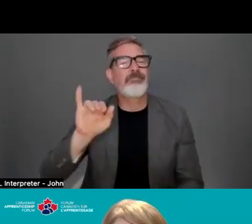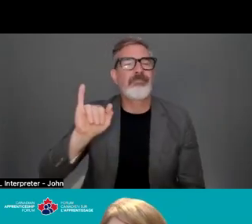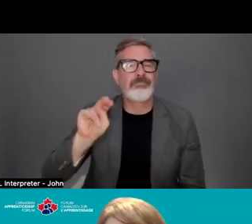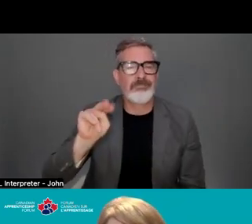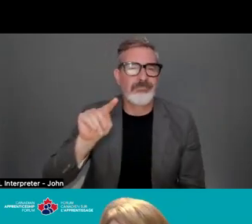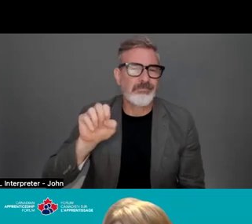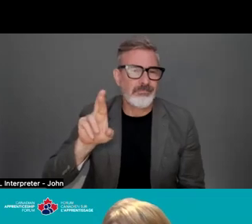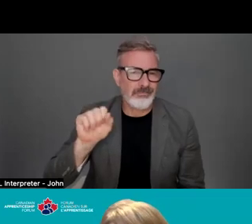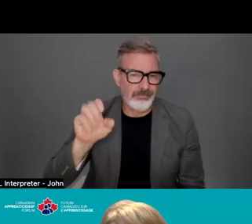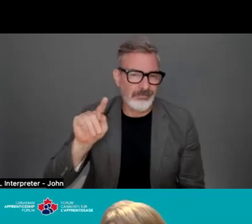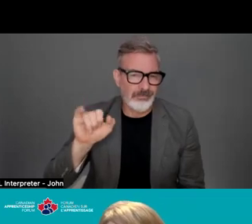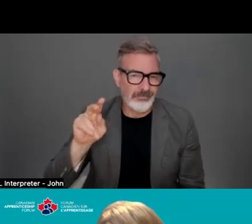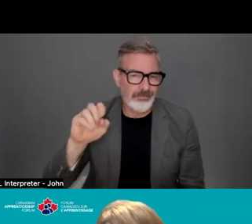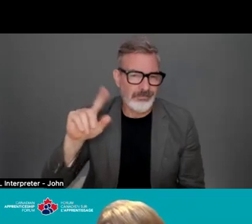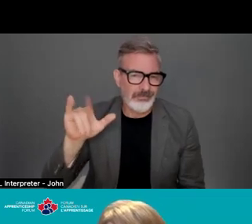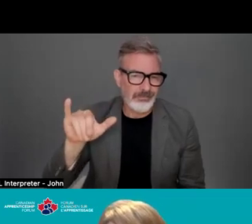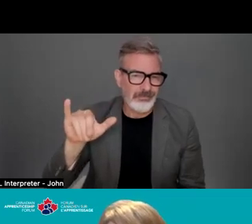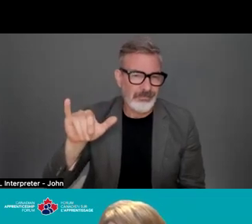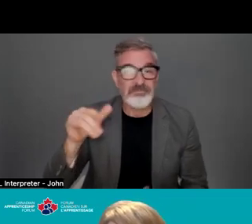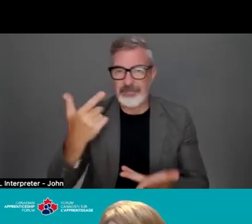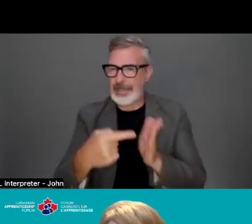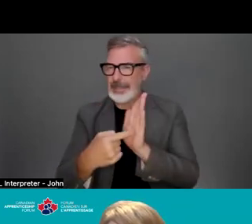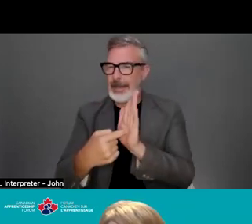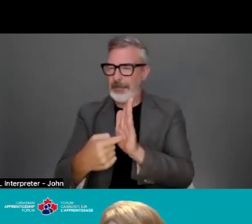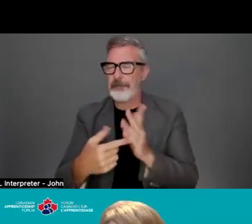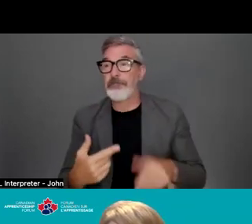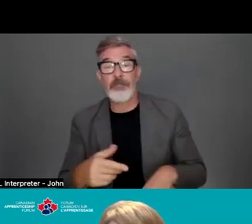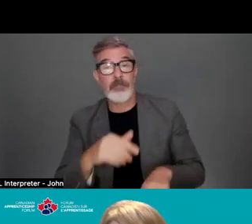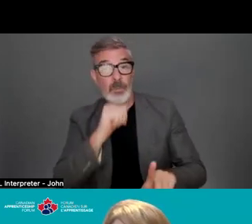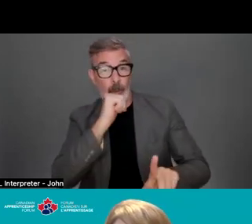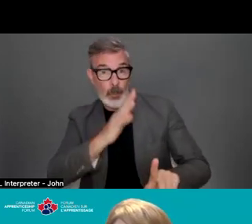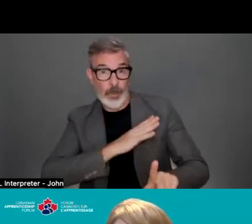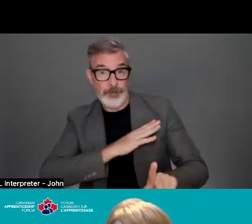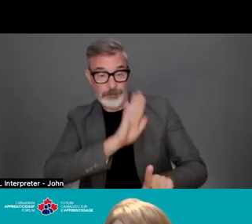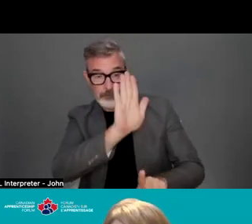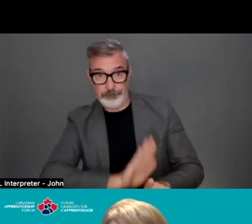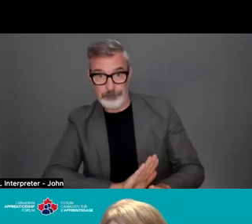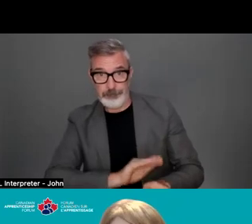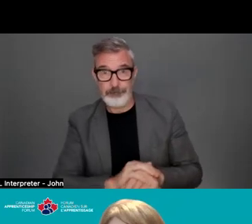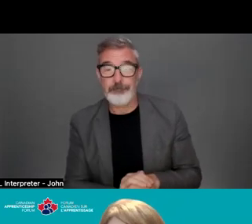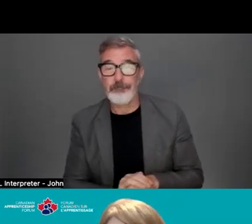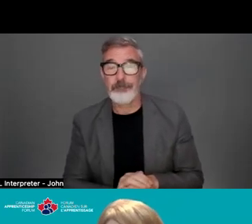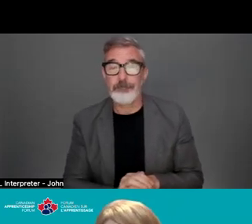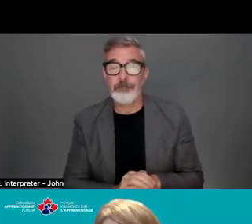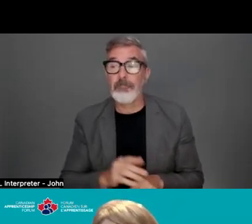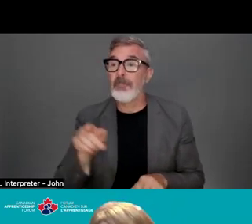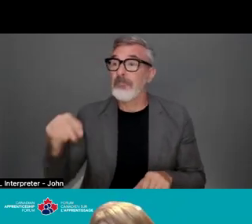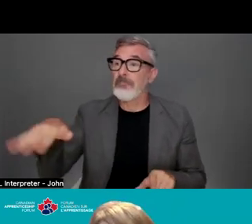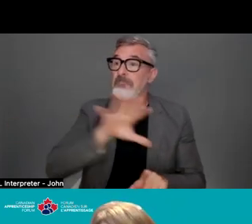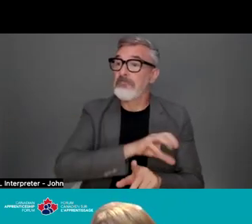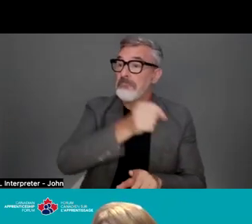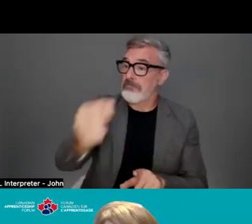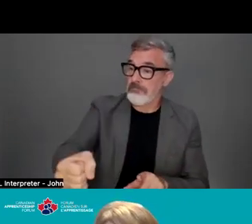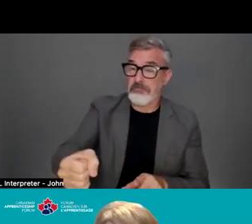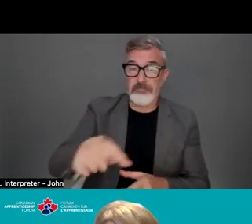you don't recognize or acknowledge that I'm a woman in the trades, but I'm also a person with a disability in the